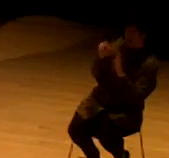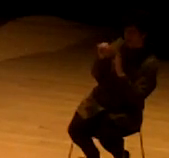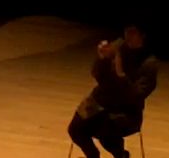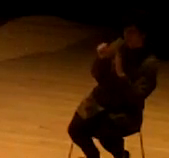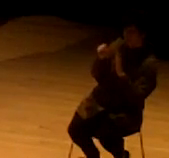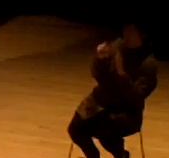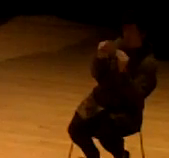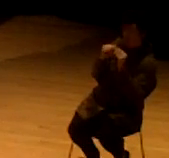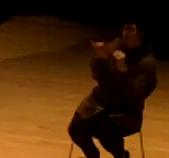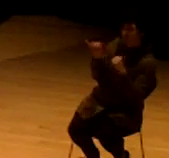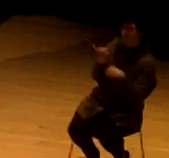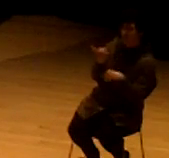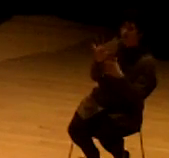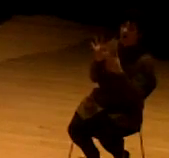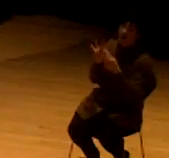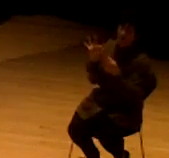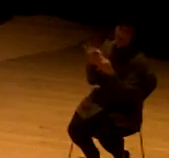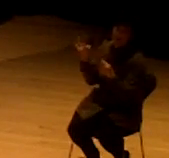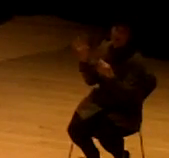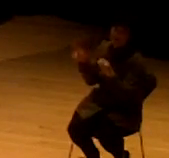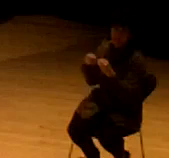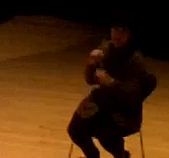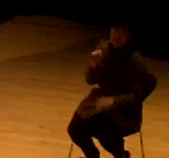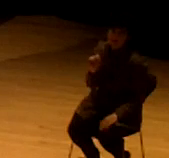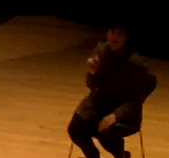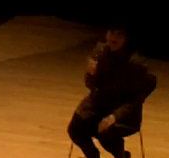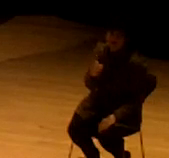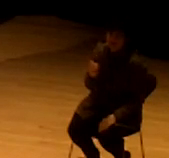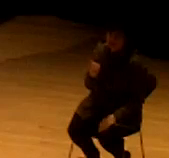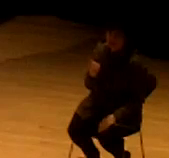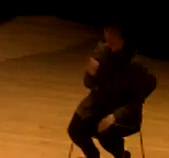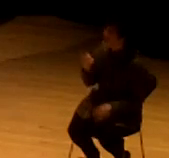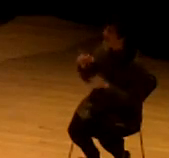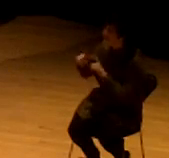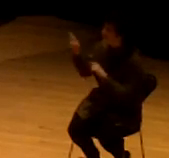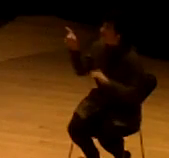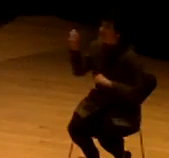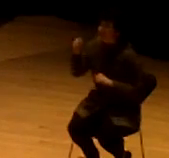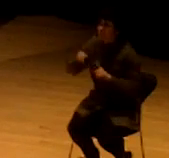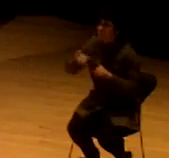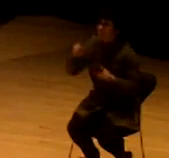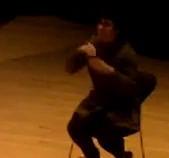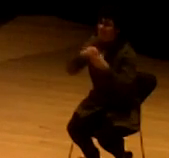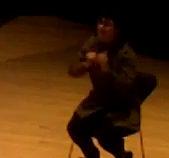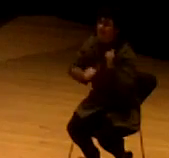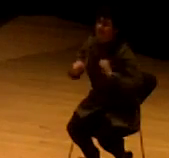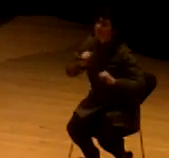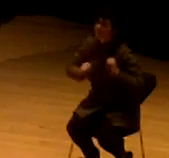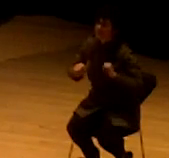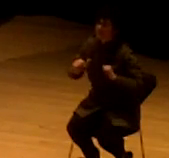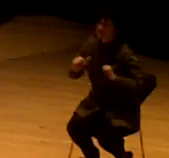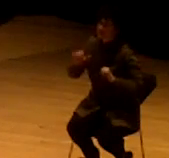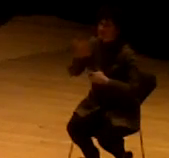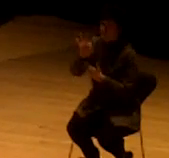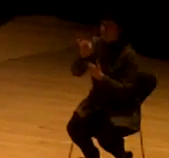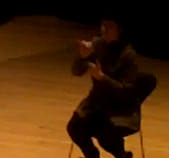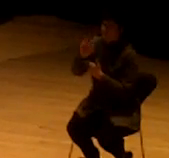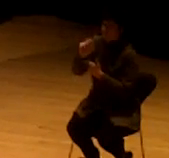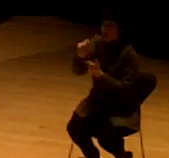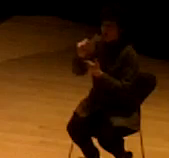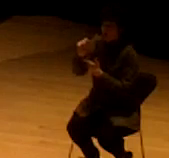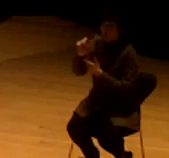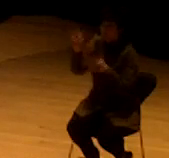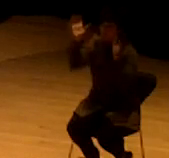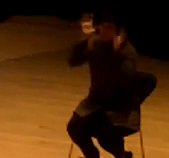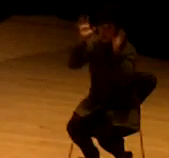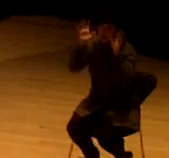the performance, the Faun wanders into the medical community. Mm-hmm. The back of the stage is mm-hmm. the forest, and the front was